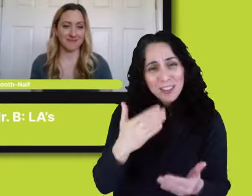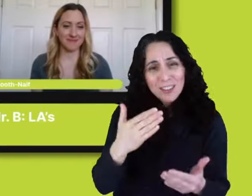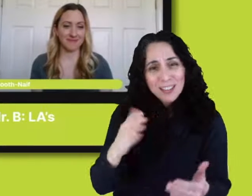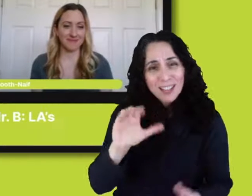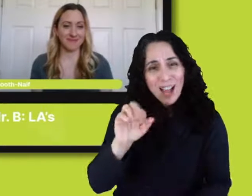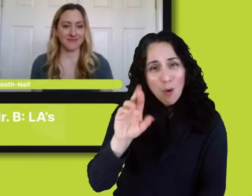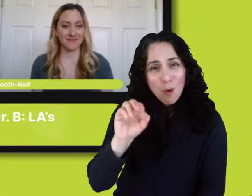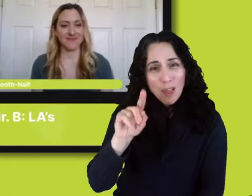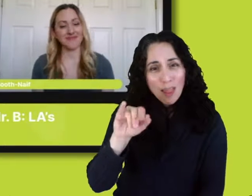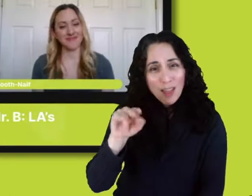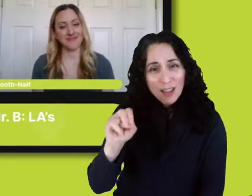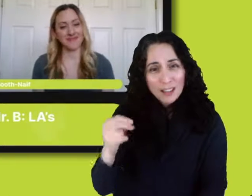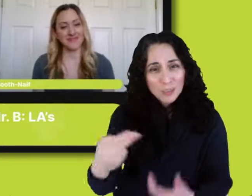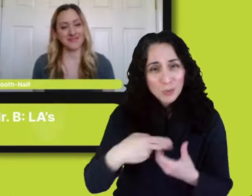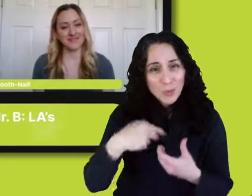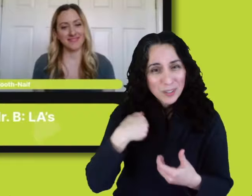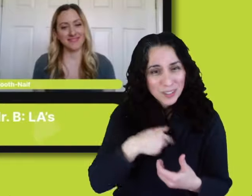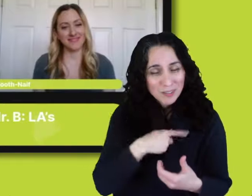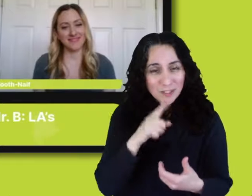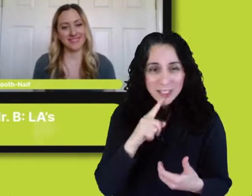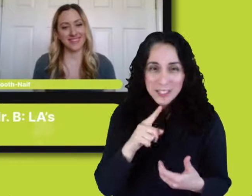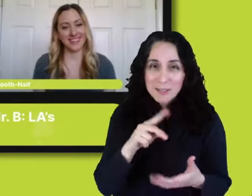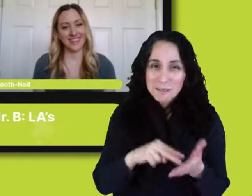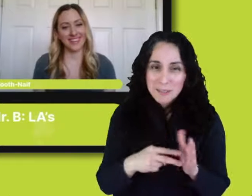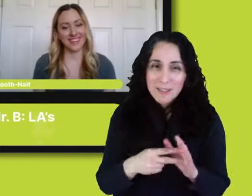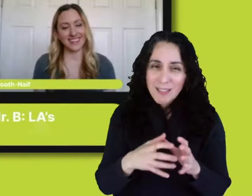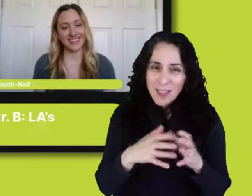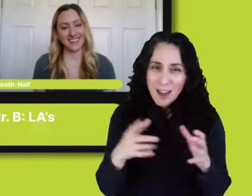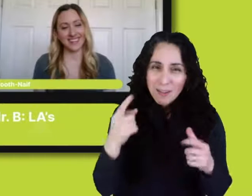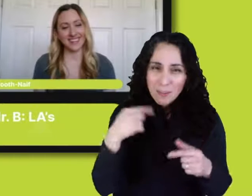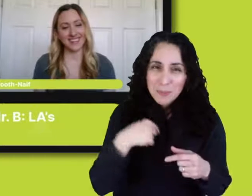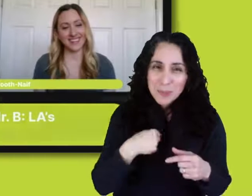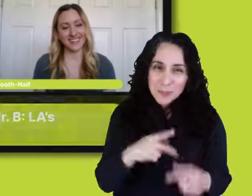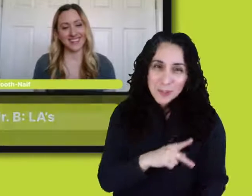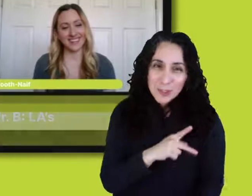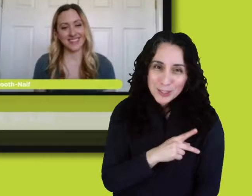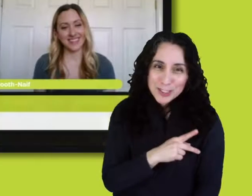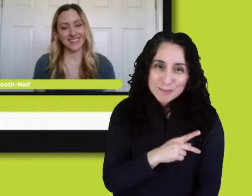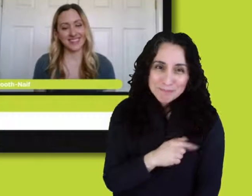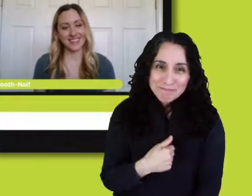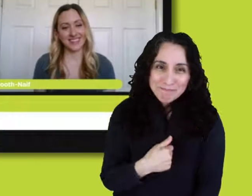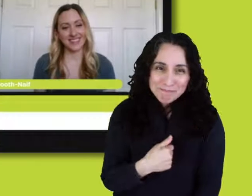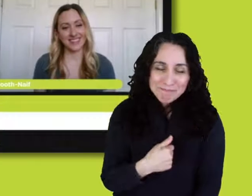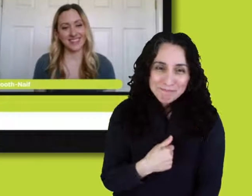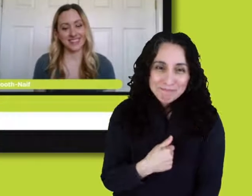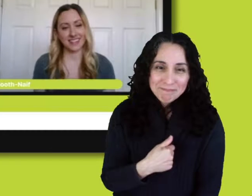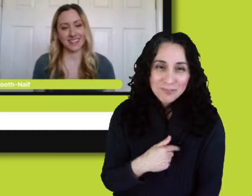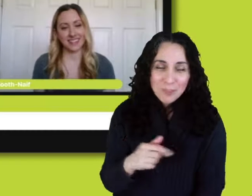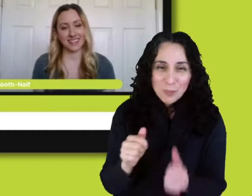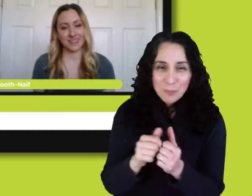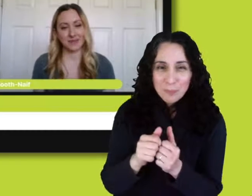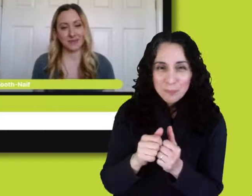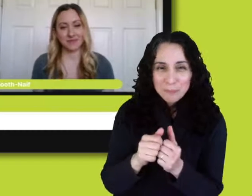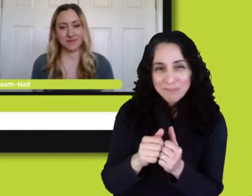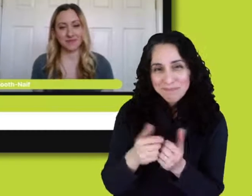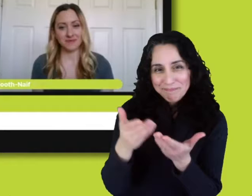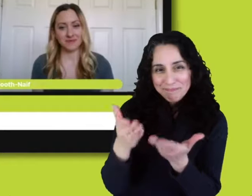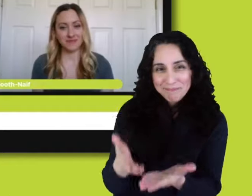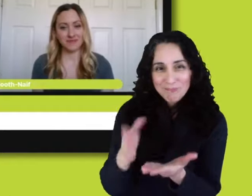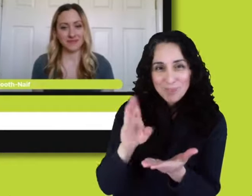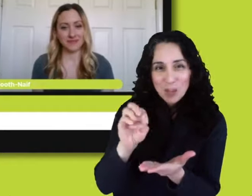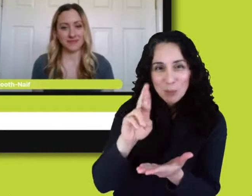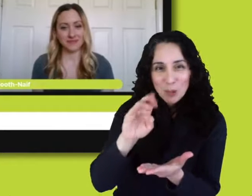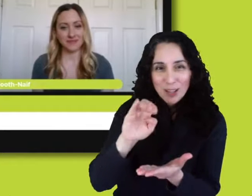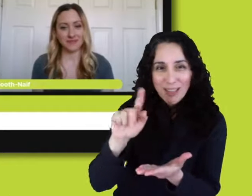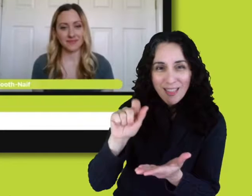you, Caroline, so much for doing this with us. It meant a lot to me personally, just be with Briella